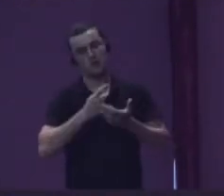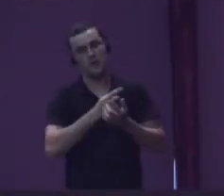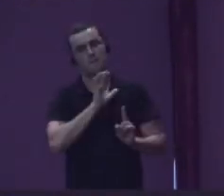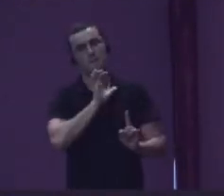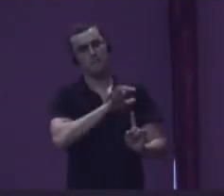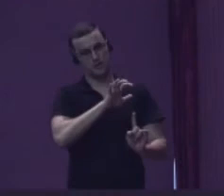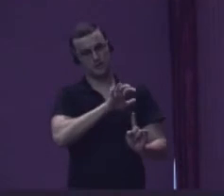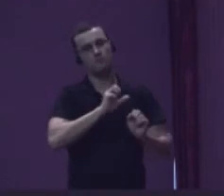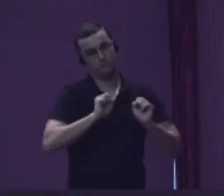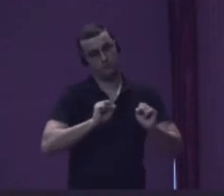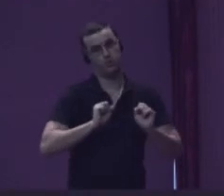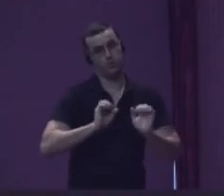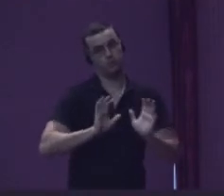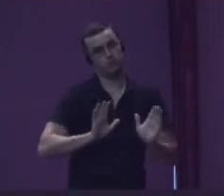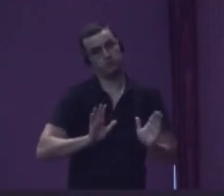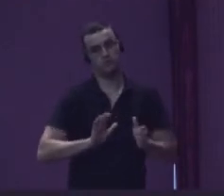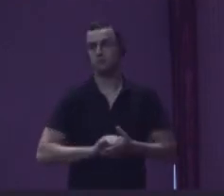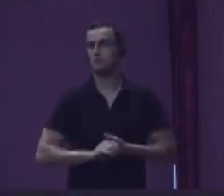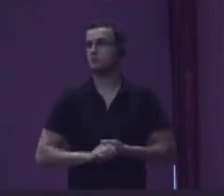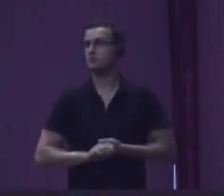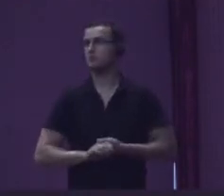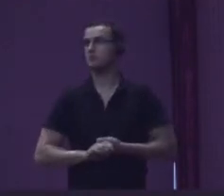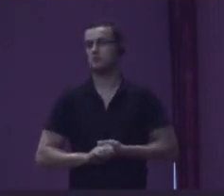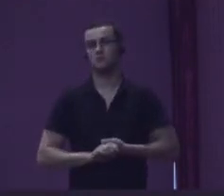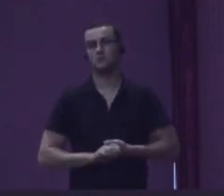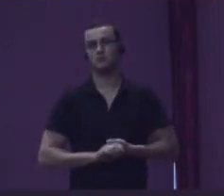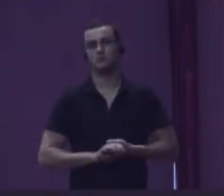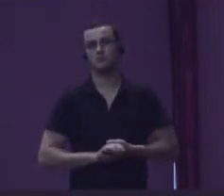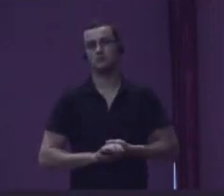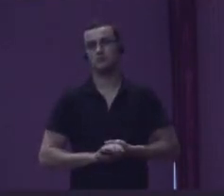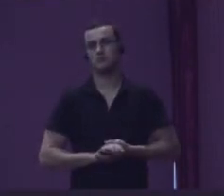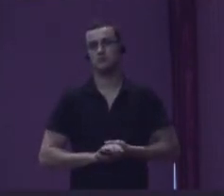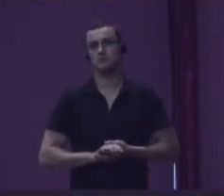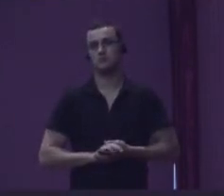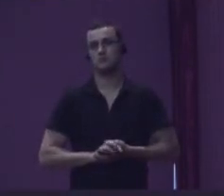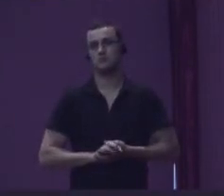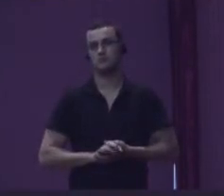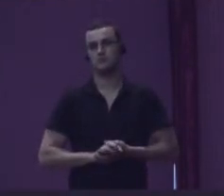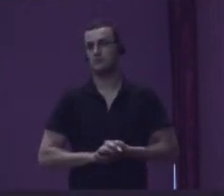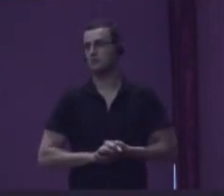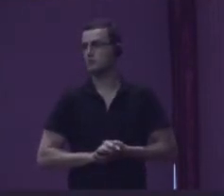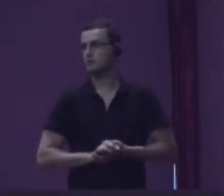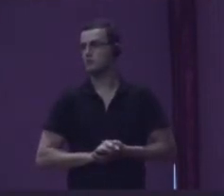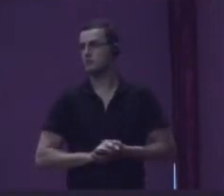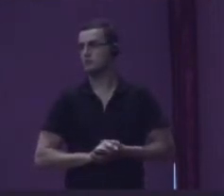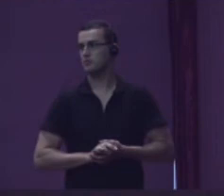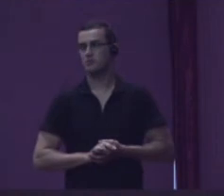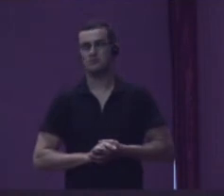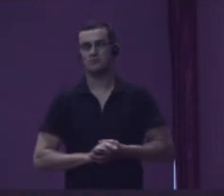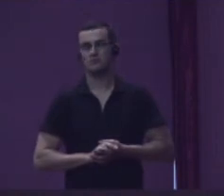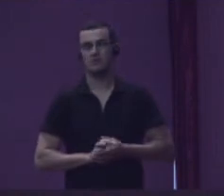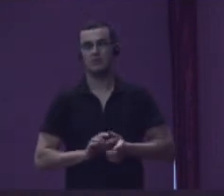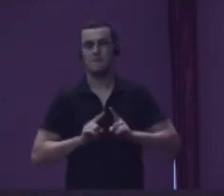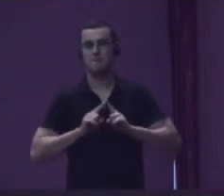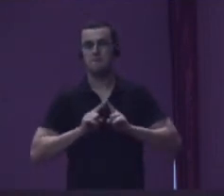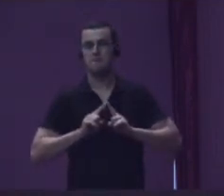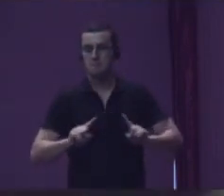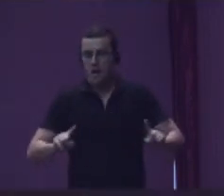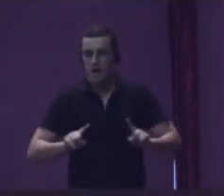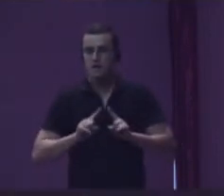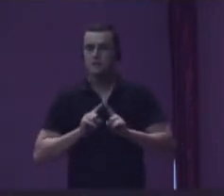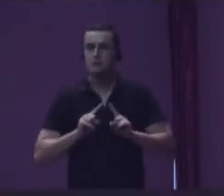So in the case of the cutting the cord, the continuation of